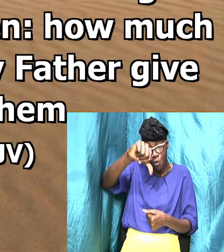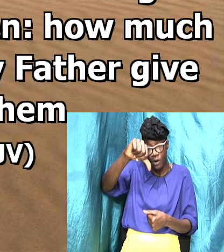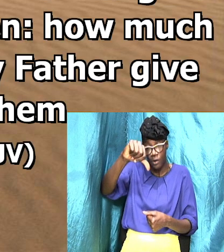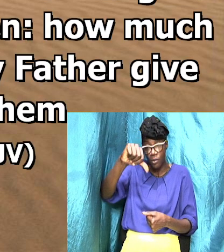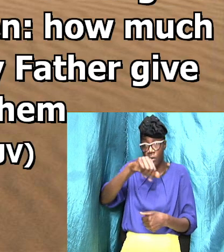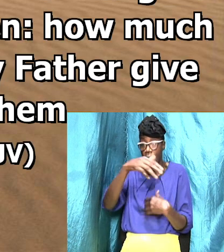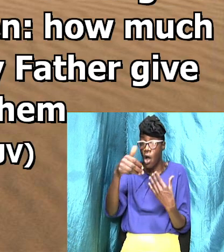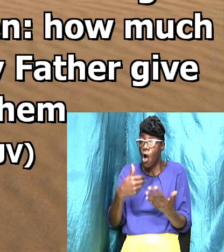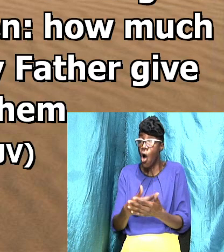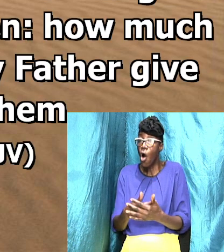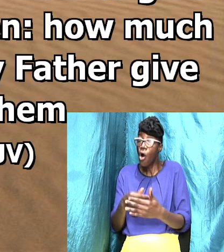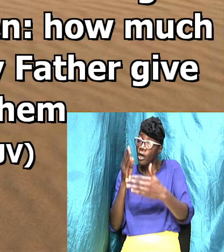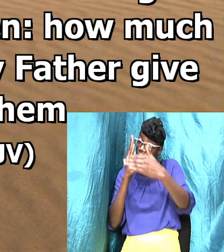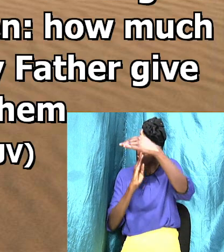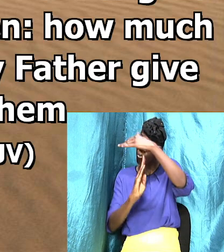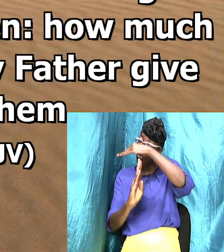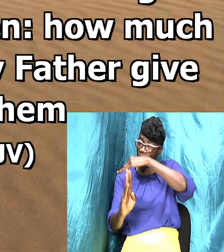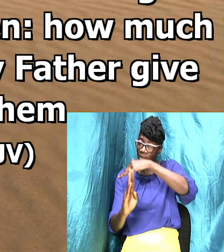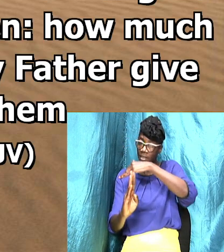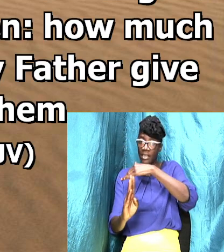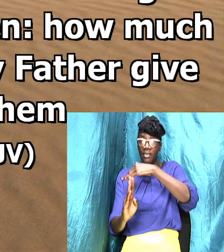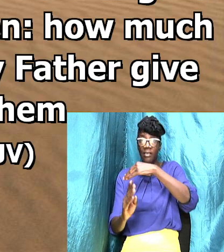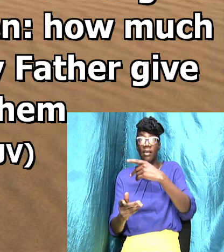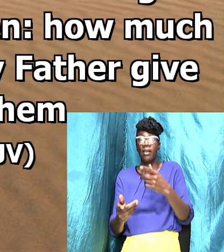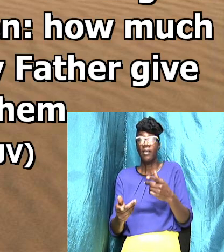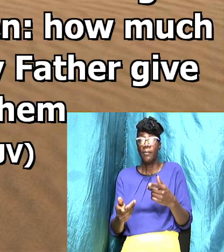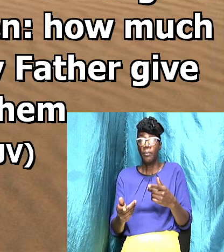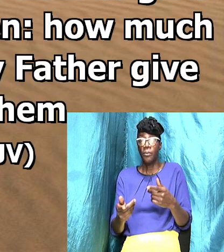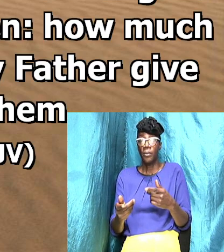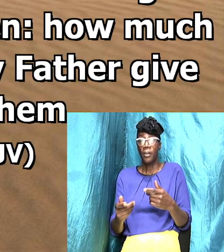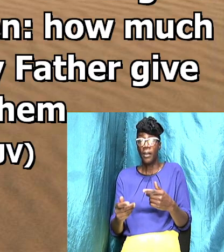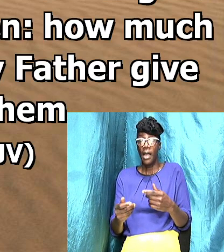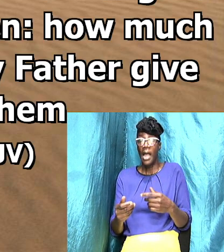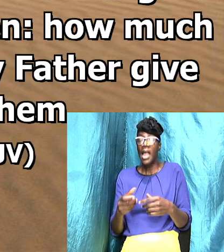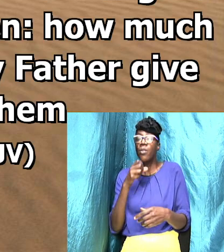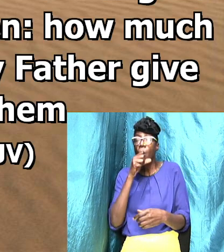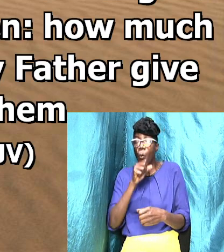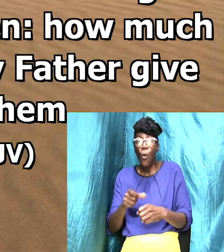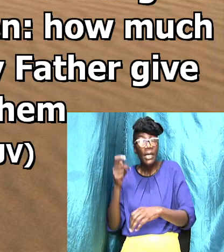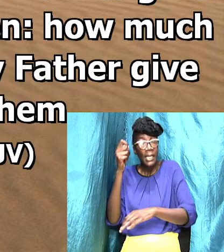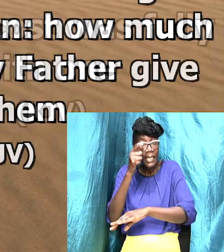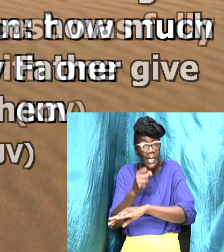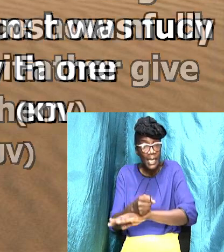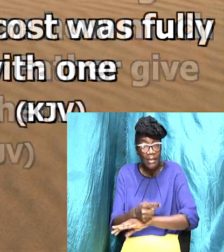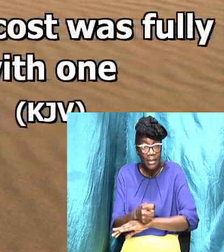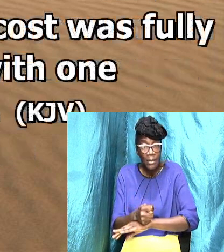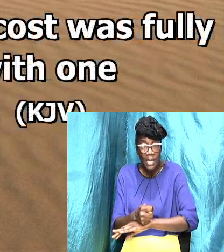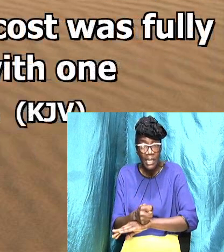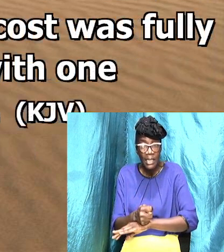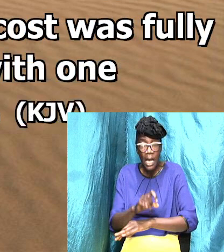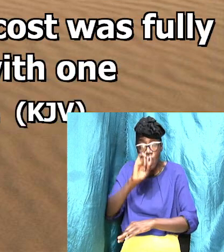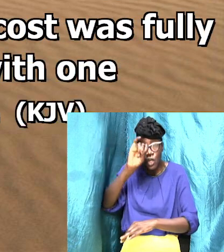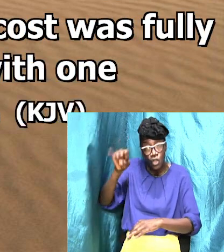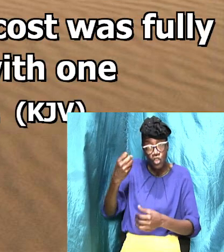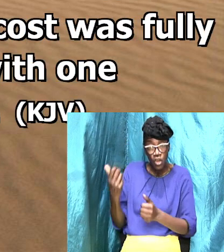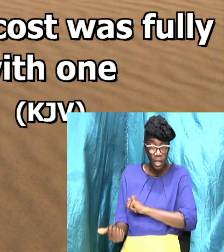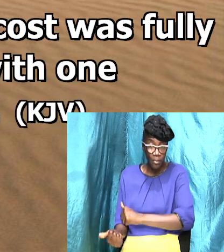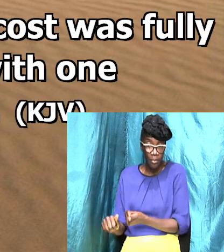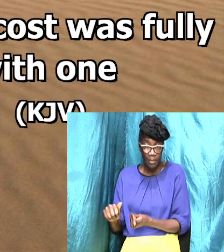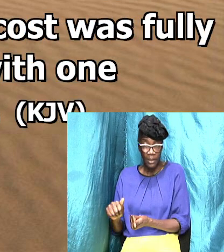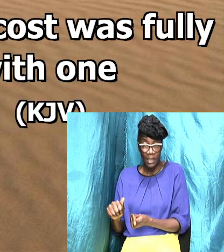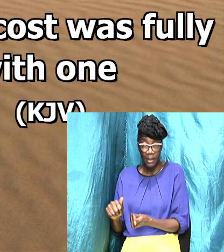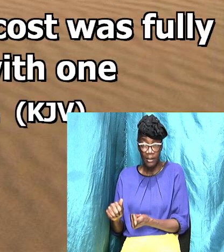that came, that all the prophets that prophesied in the Old Testament, amen. John the Baptist, the forerunner of